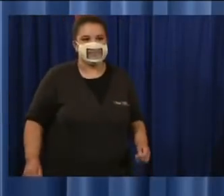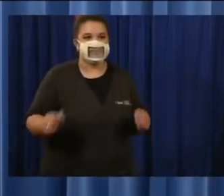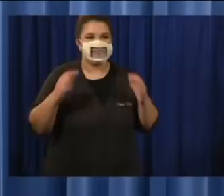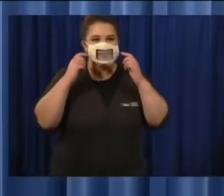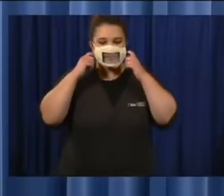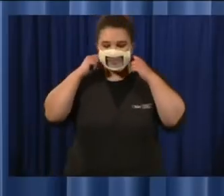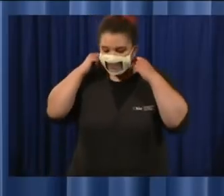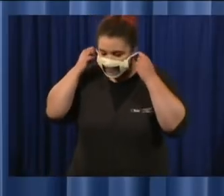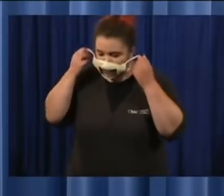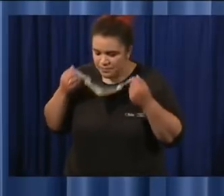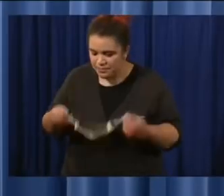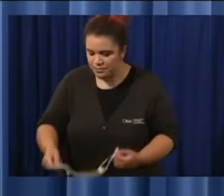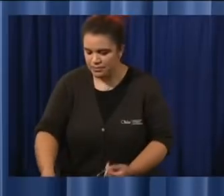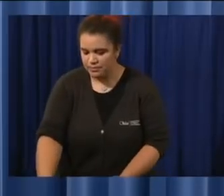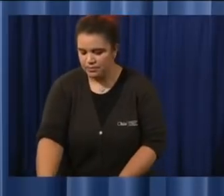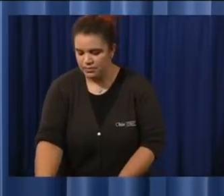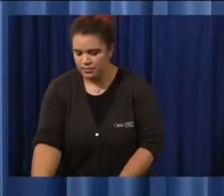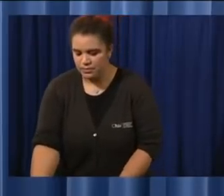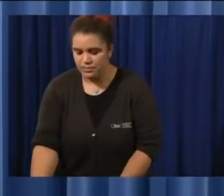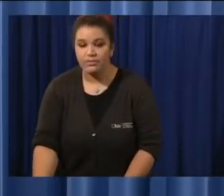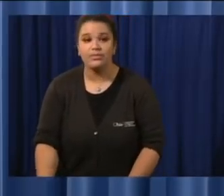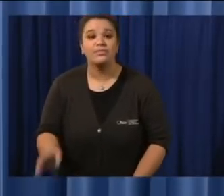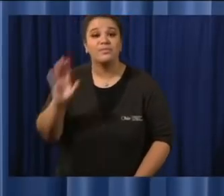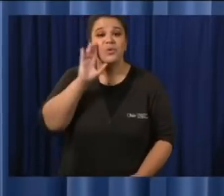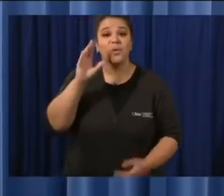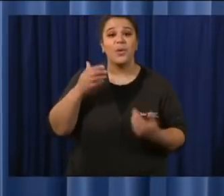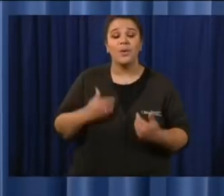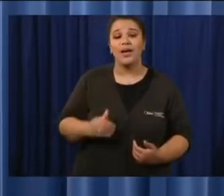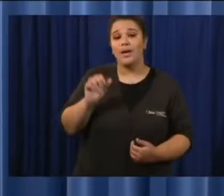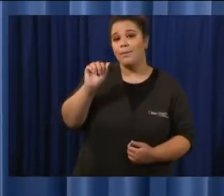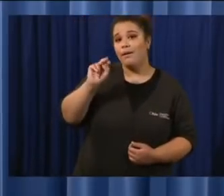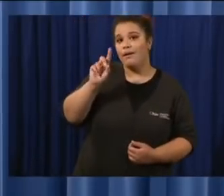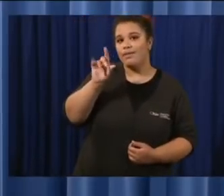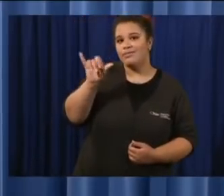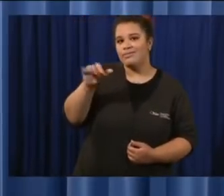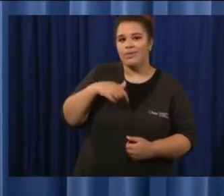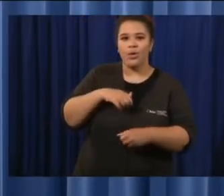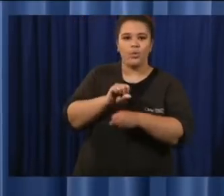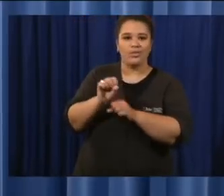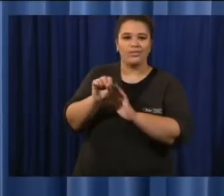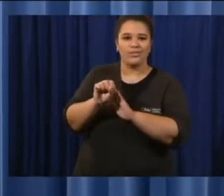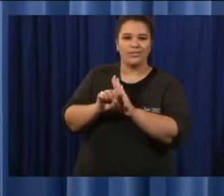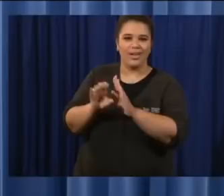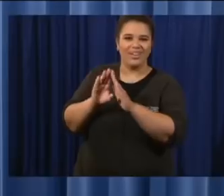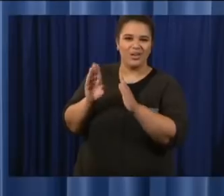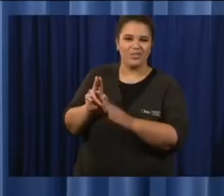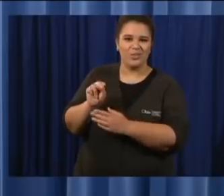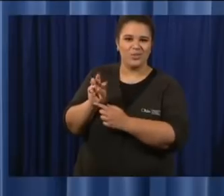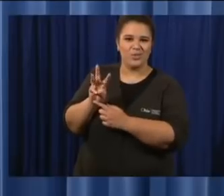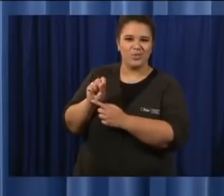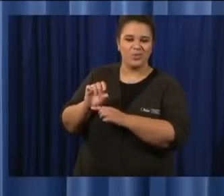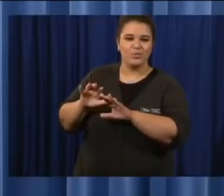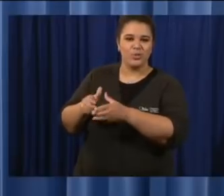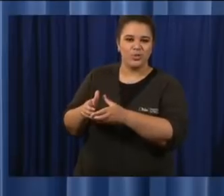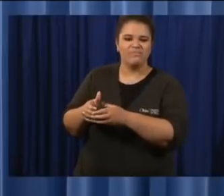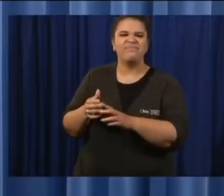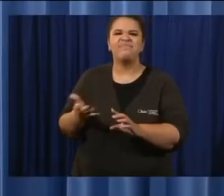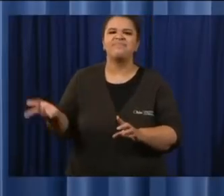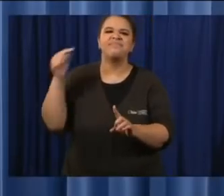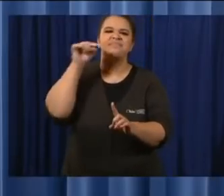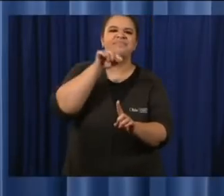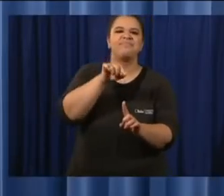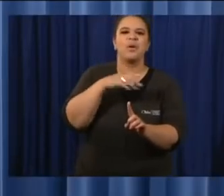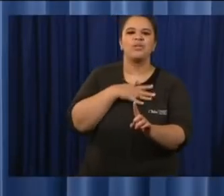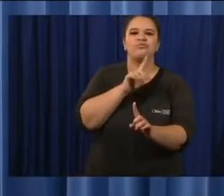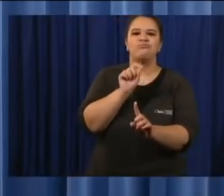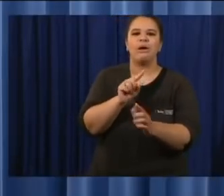Hi, Governor. Andy Chow with Ohio Public Radio and Television State House News Bureau. I wanted to get to the nursing home strategy. Can you talk a